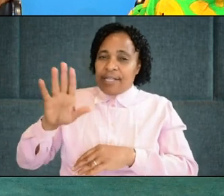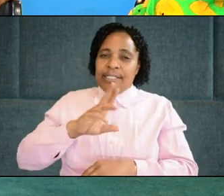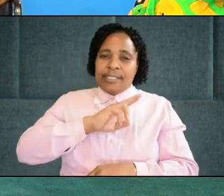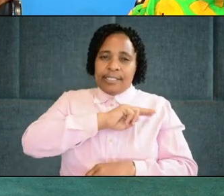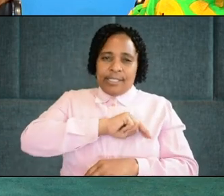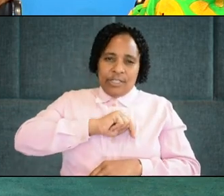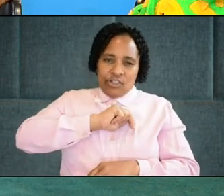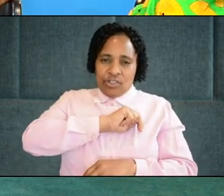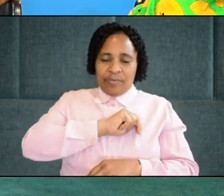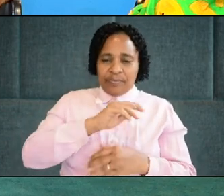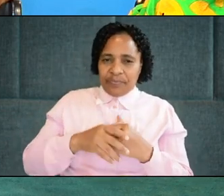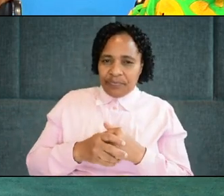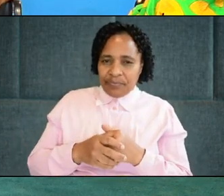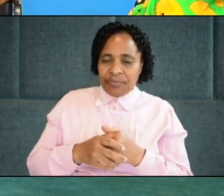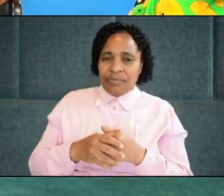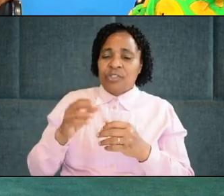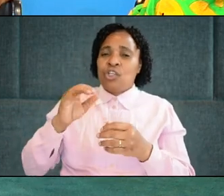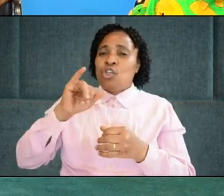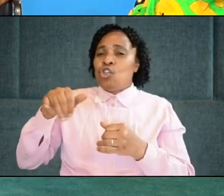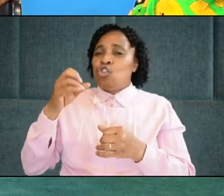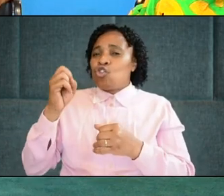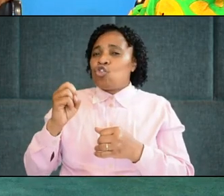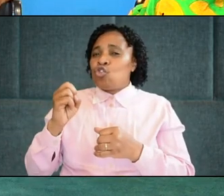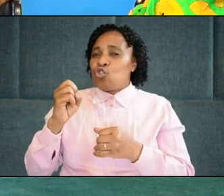Joshua chapter 10,